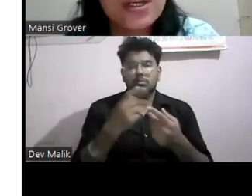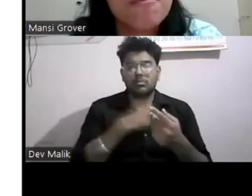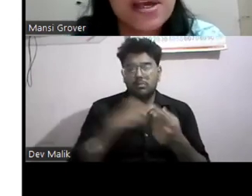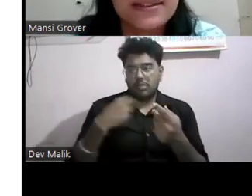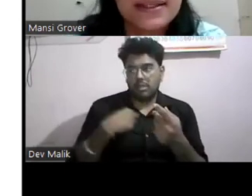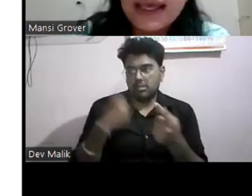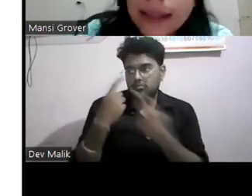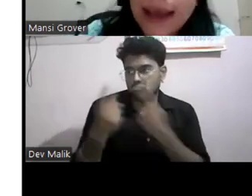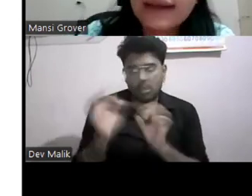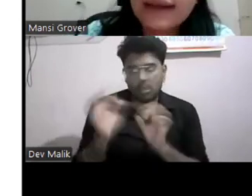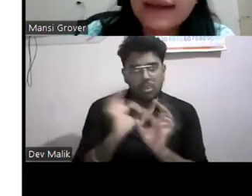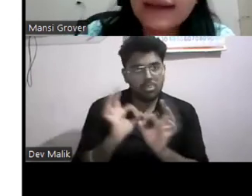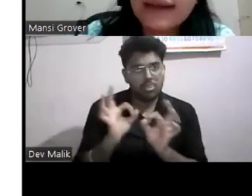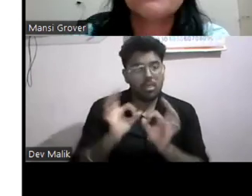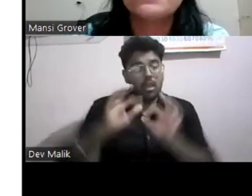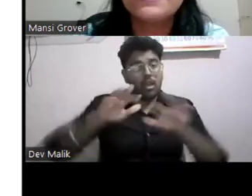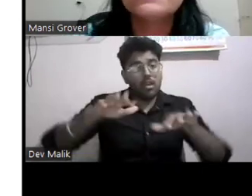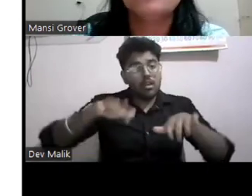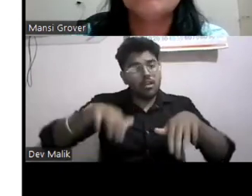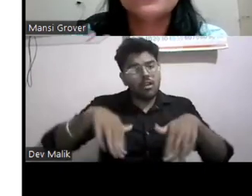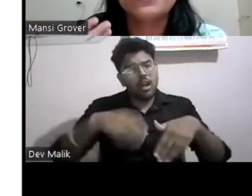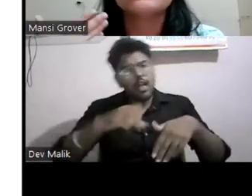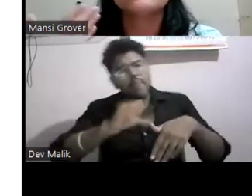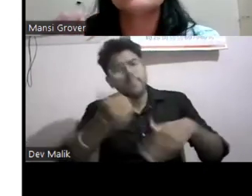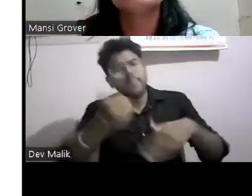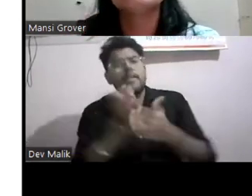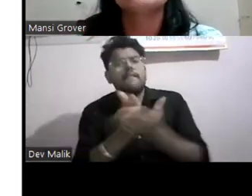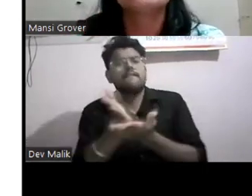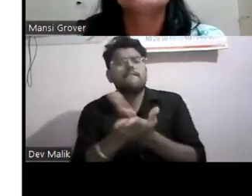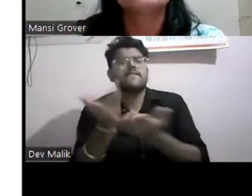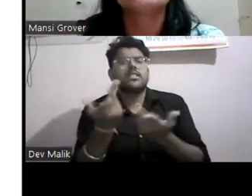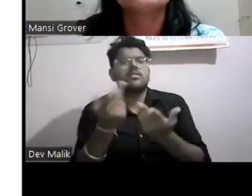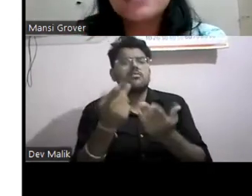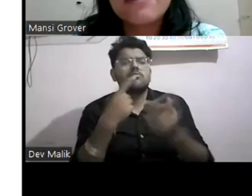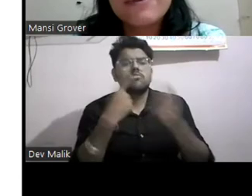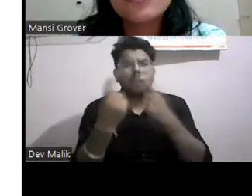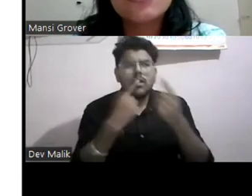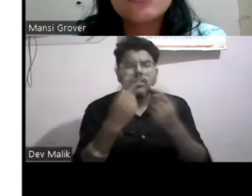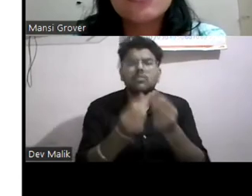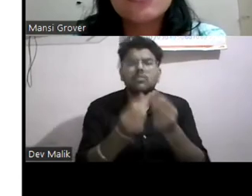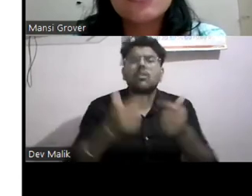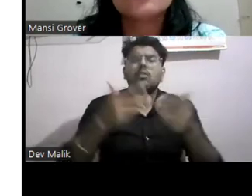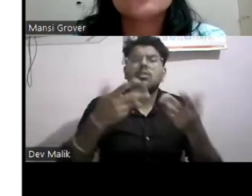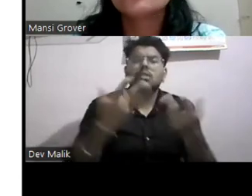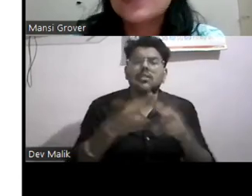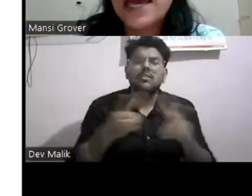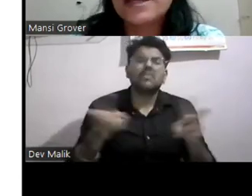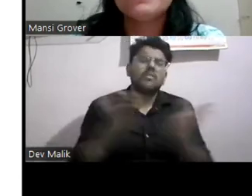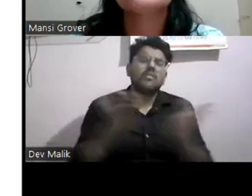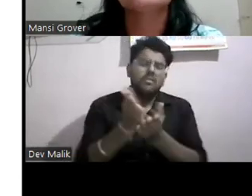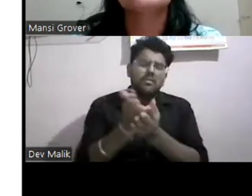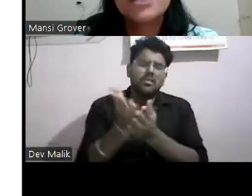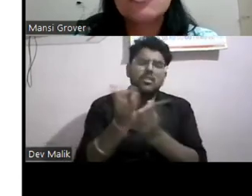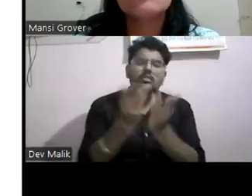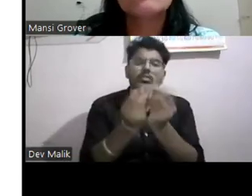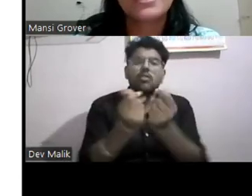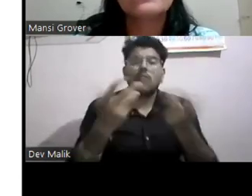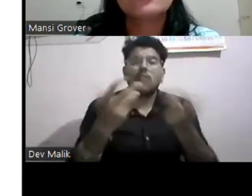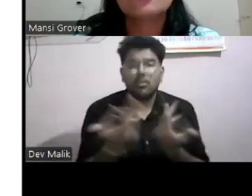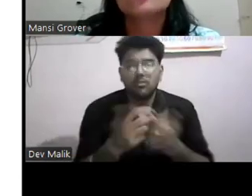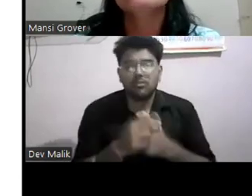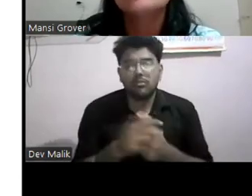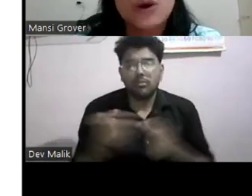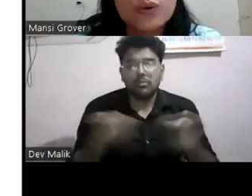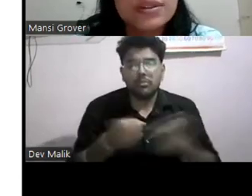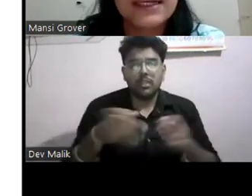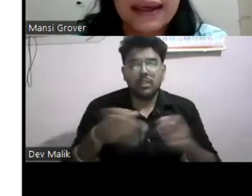psychiatric treatments? There is a treatment like therapy. There is a treatment. There is a way to look at it through therapies. There's a way to look at